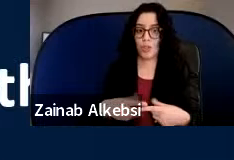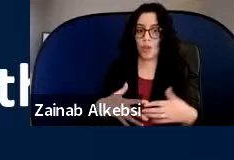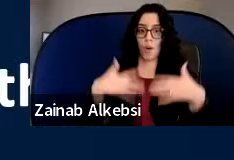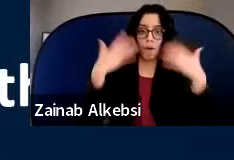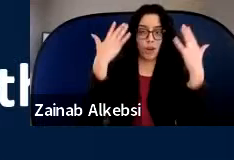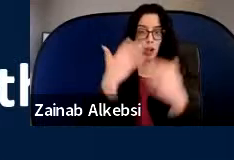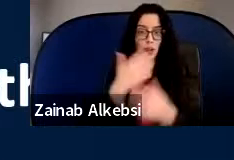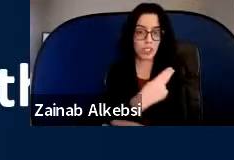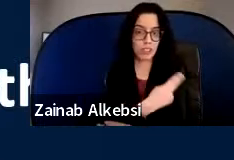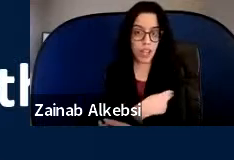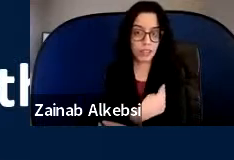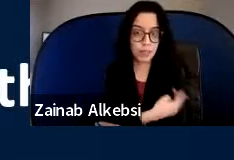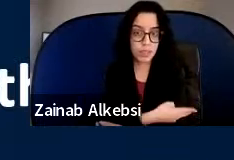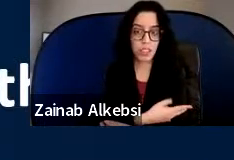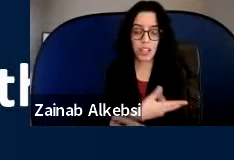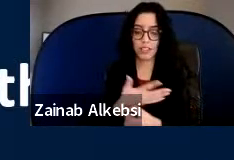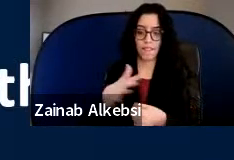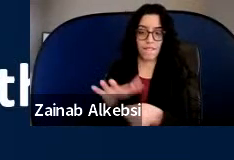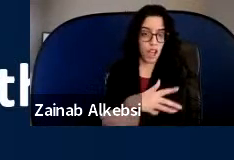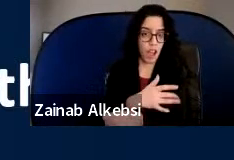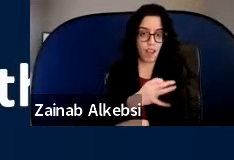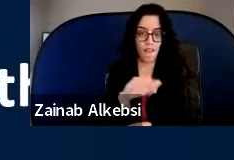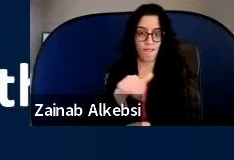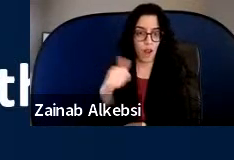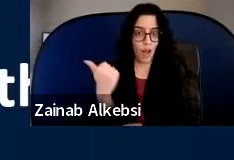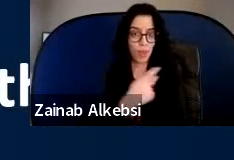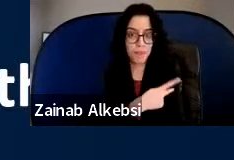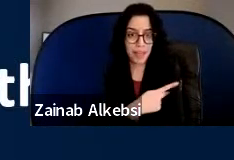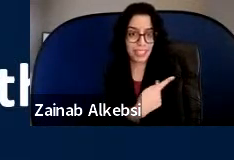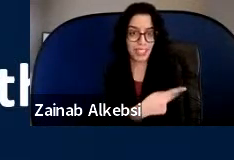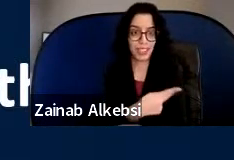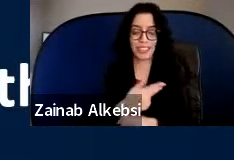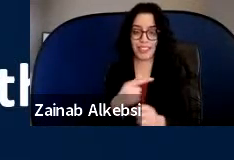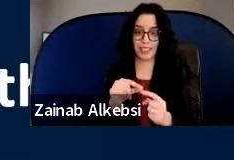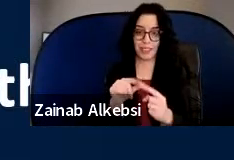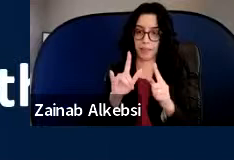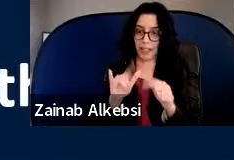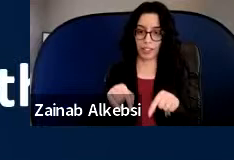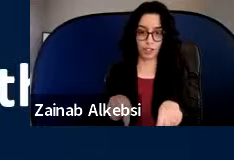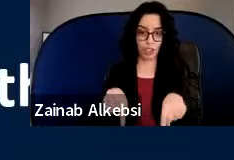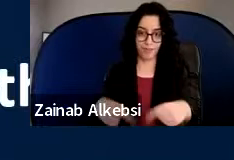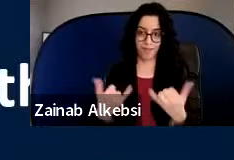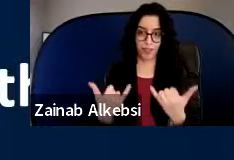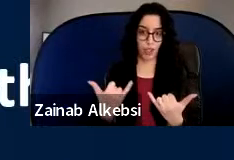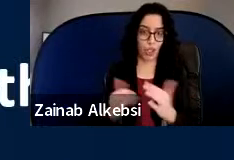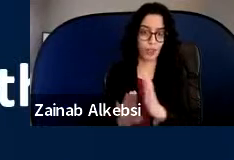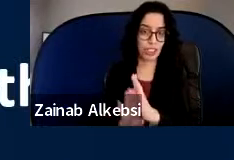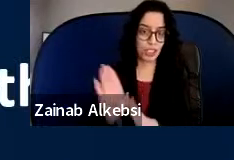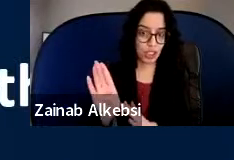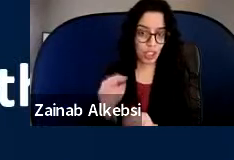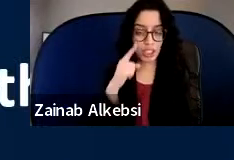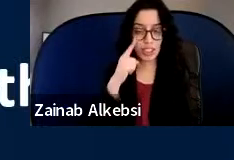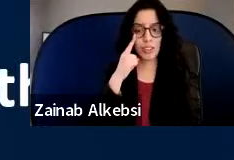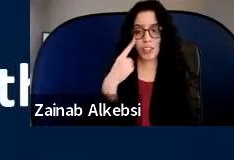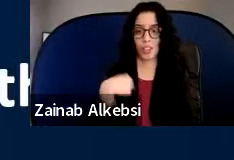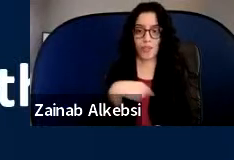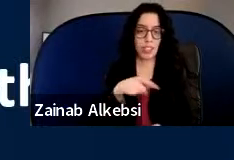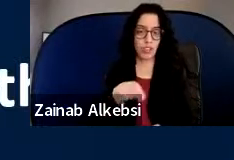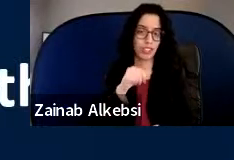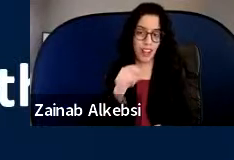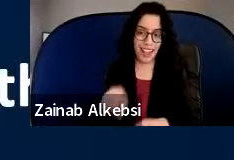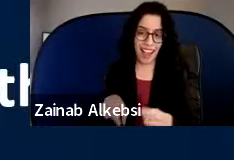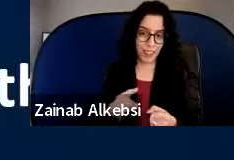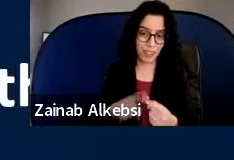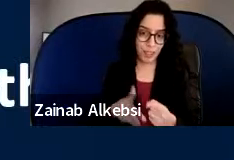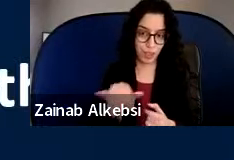deaf and hard of hearing community who've said they've been compelled to go on site and felt very scared seeing other patients there, other emergency